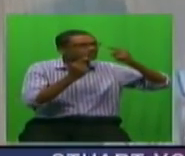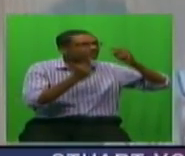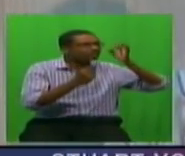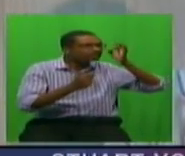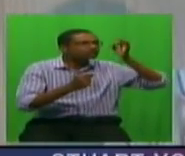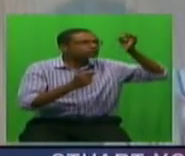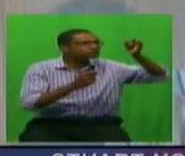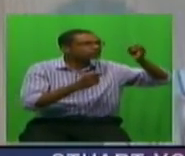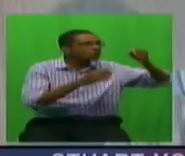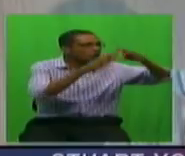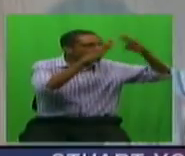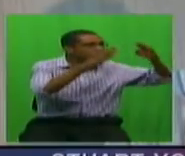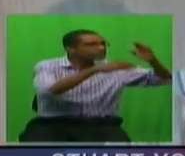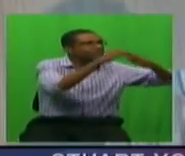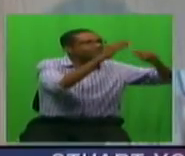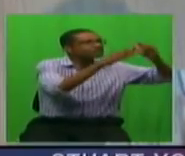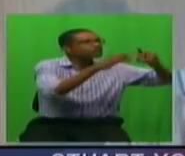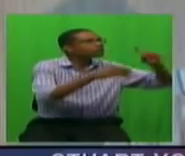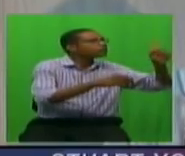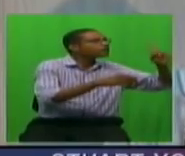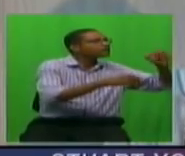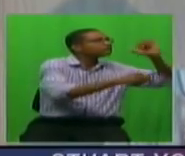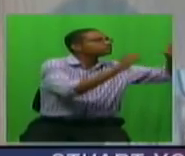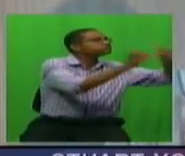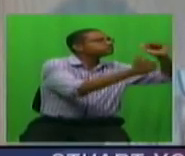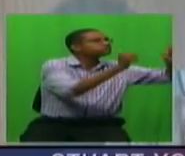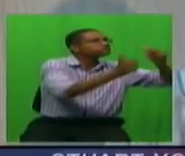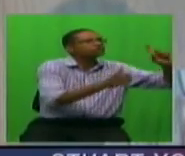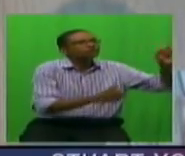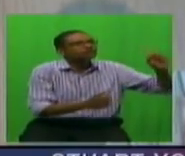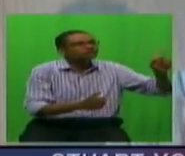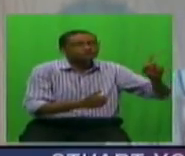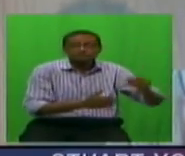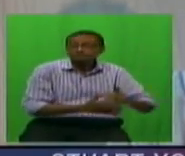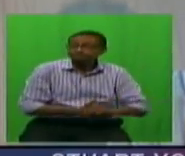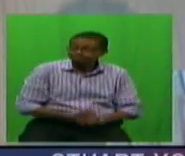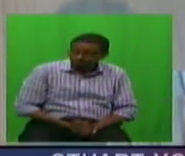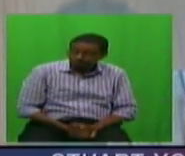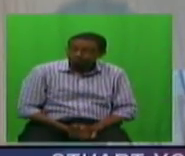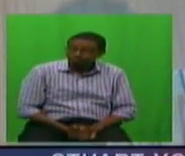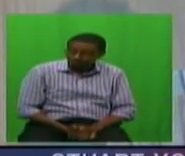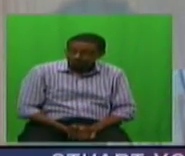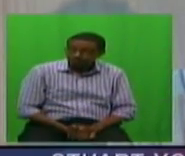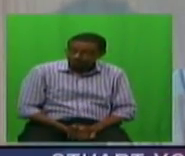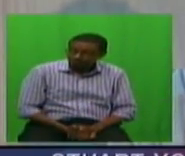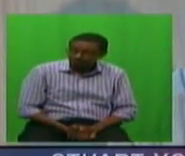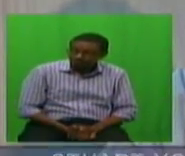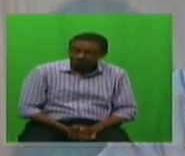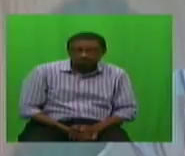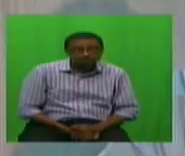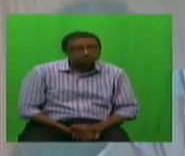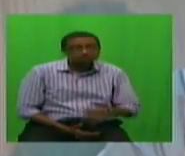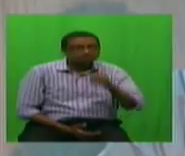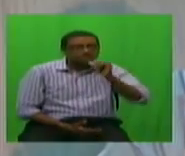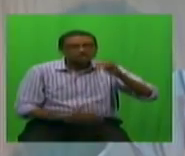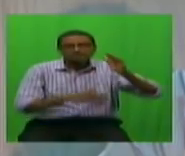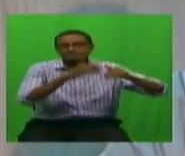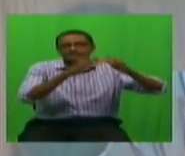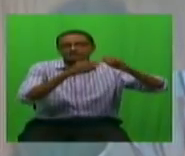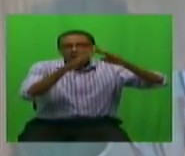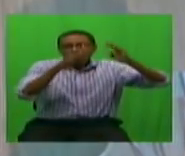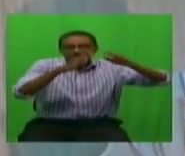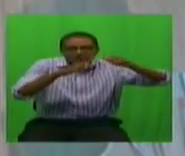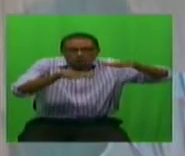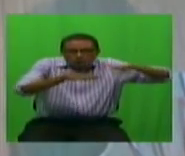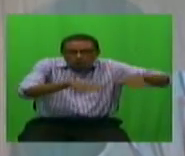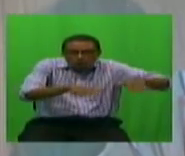future housing developments and where they're located, and in particular take on board one of the issues being flooding, potential for